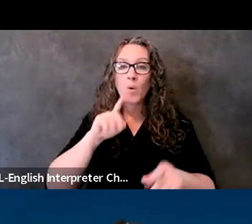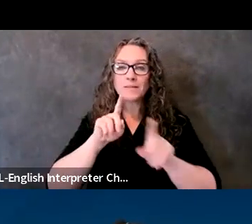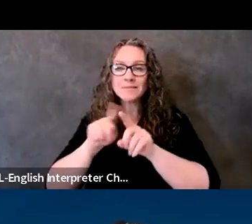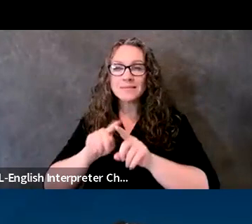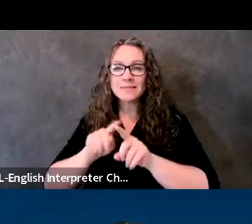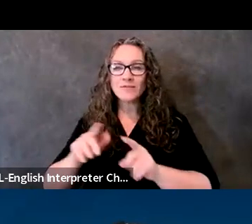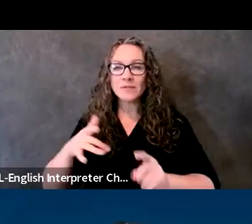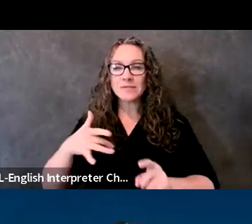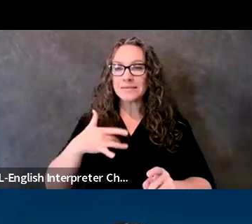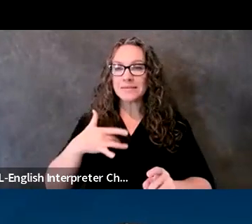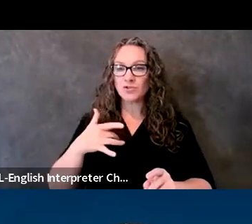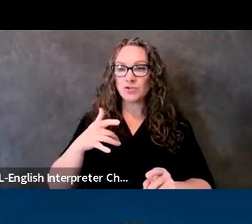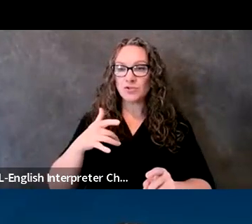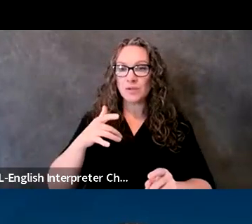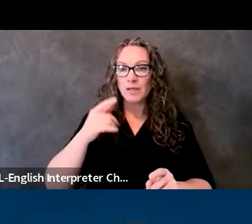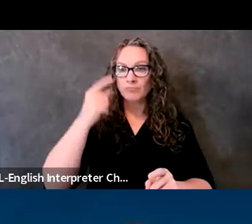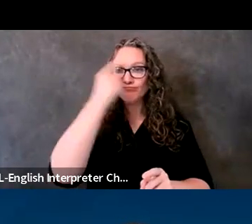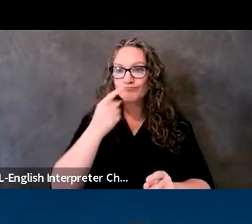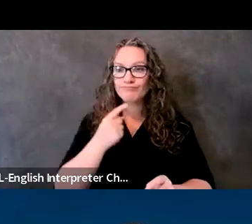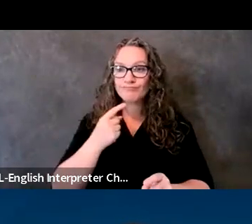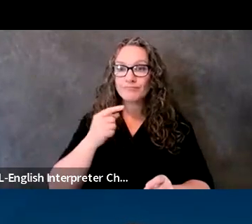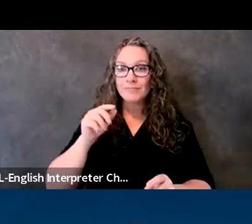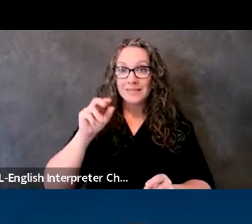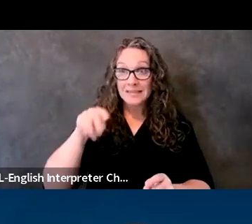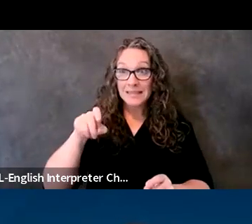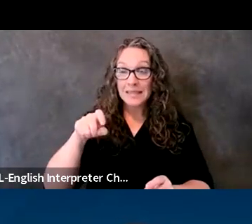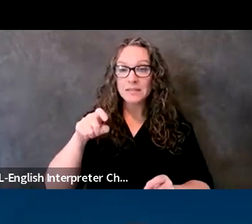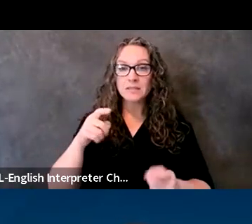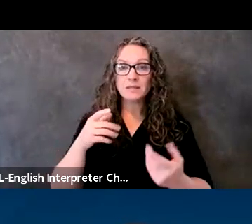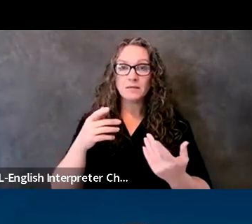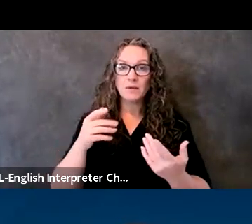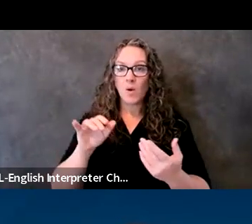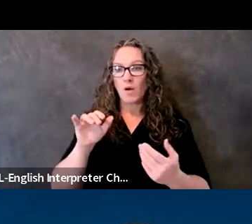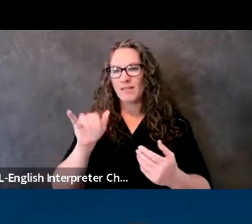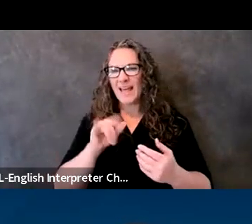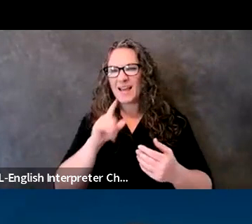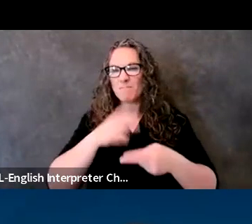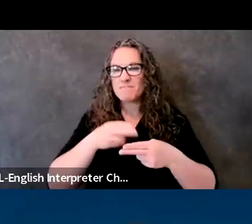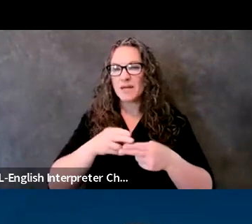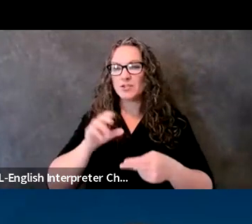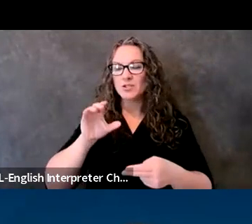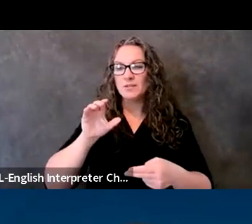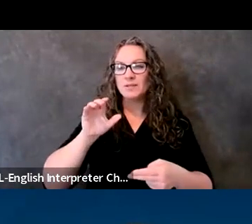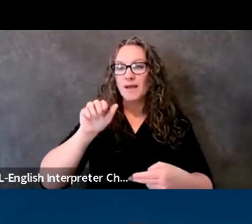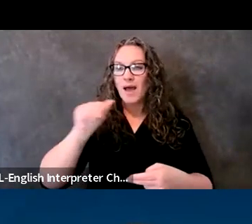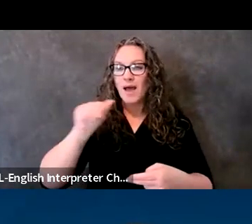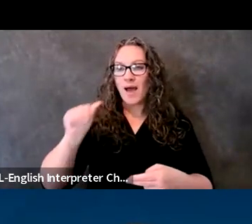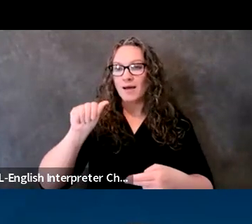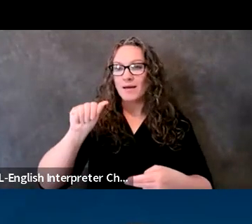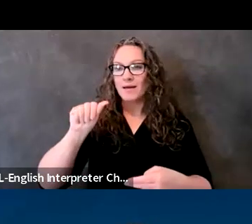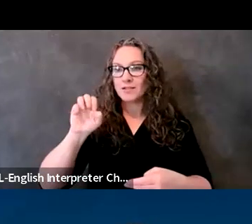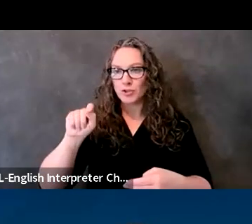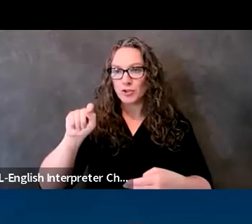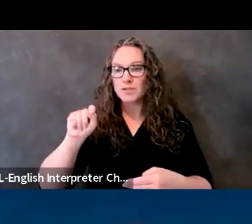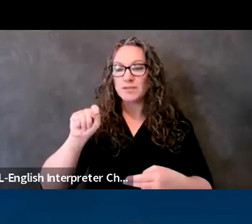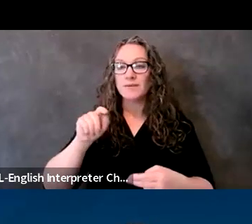utilizing the ASSERT, which I had referred to before, which is our Autism Services Education Resources and